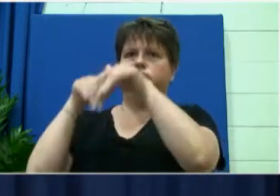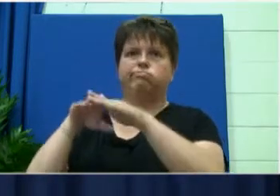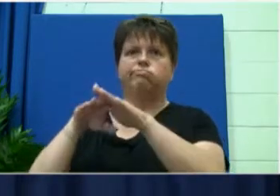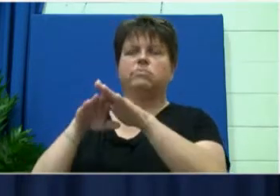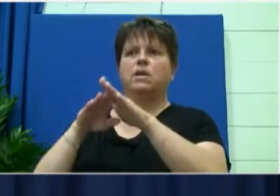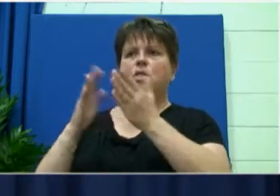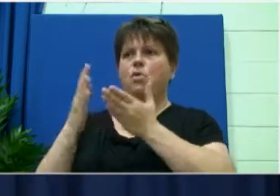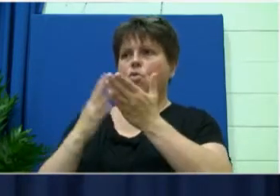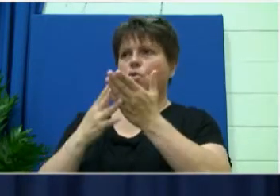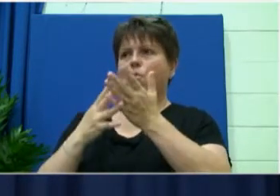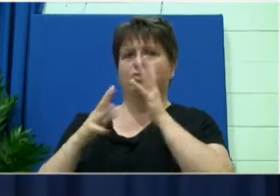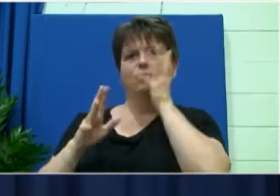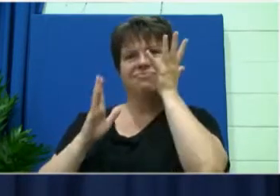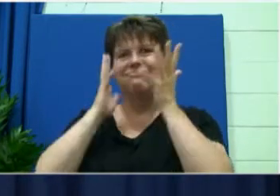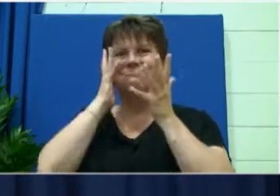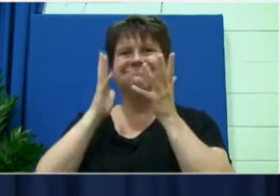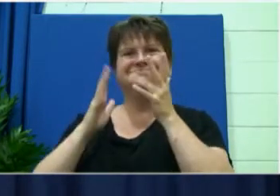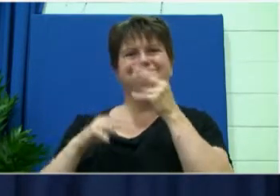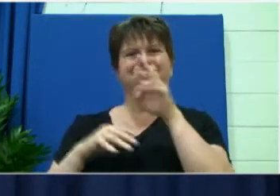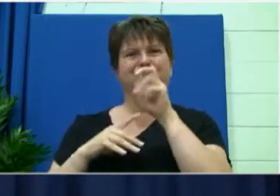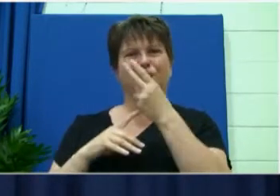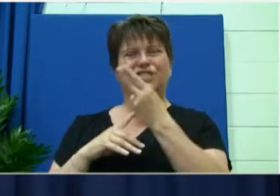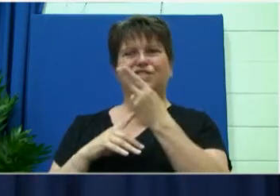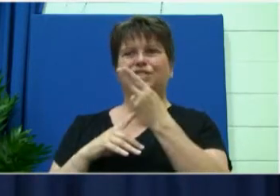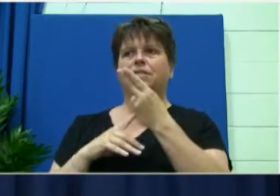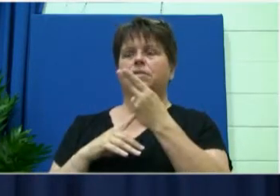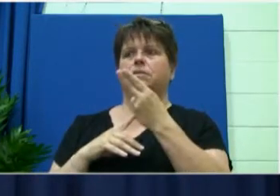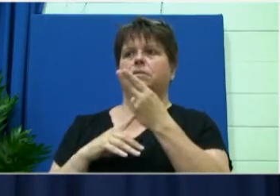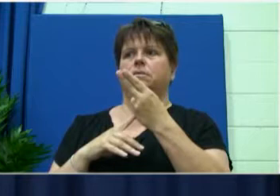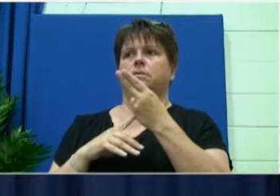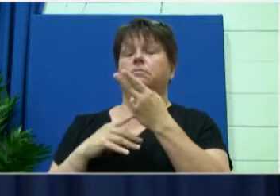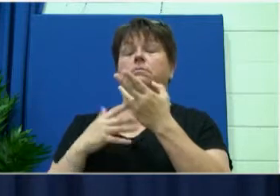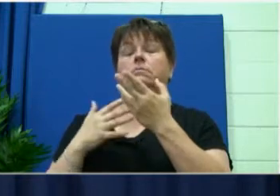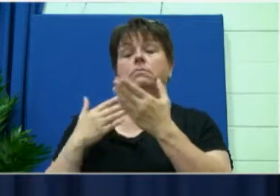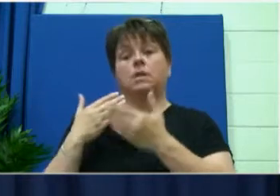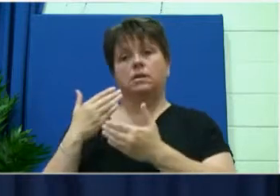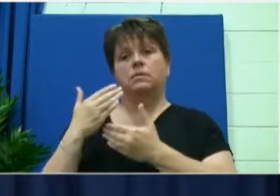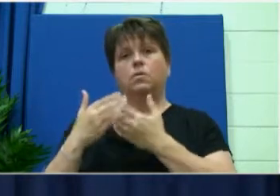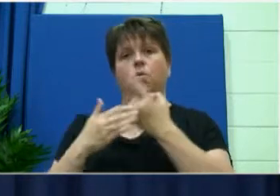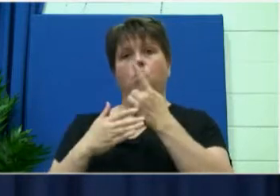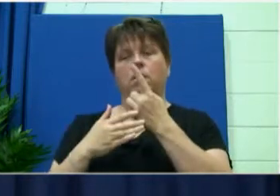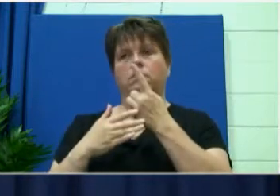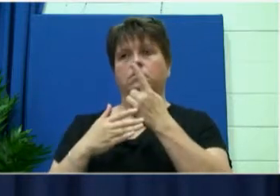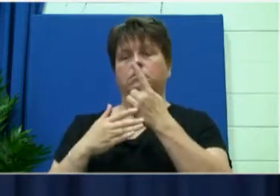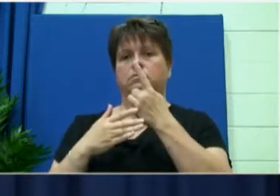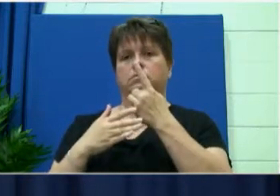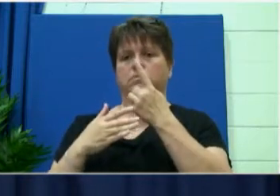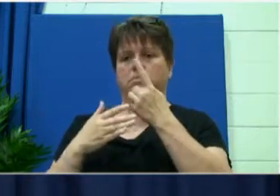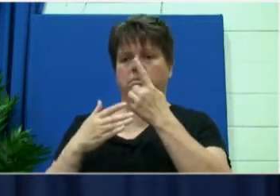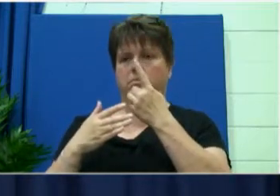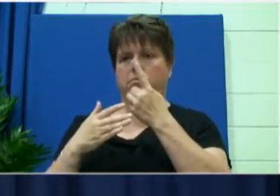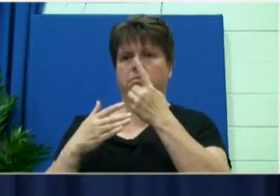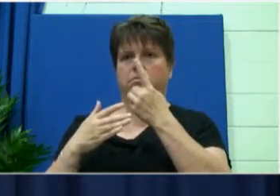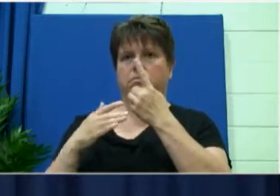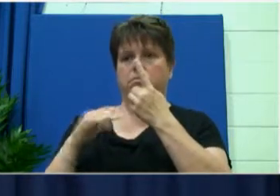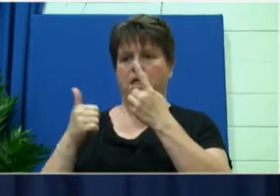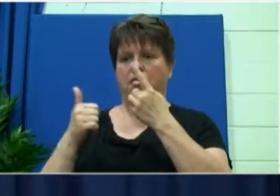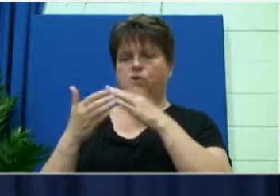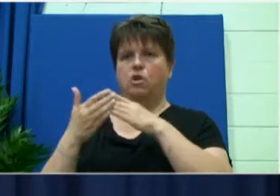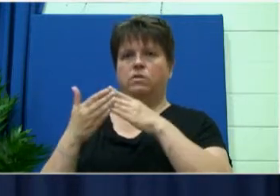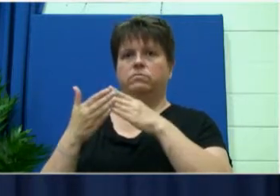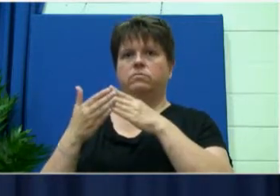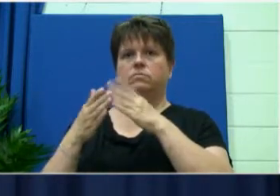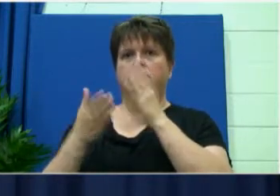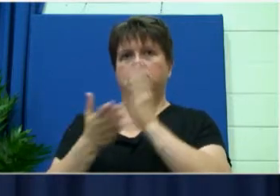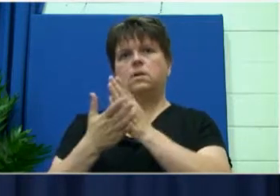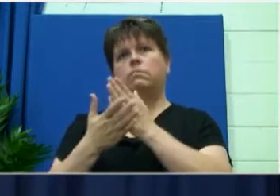through thickets and thorns. Gradually, however, one by one, the other dogs dropped out